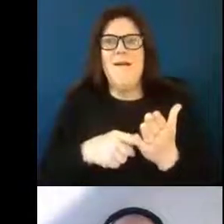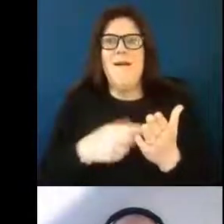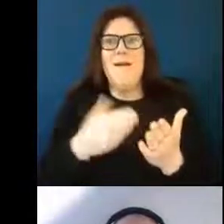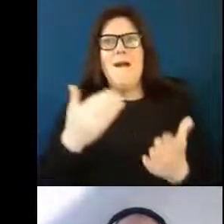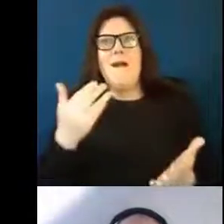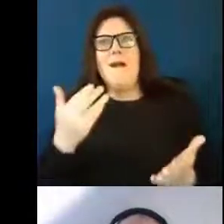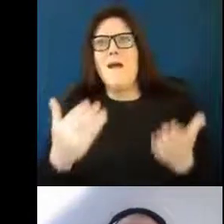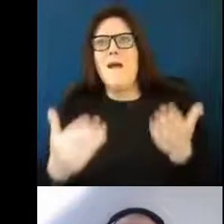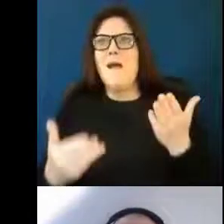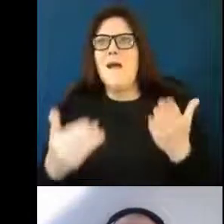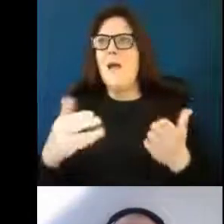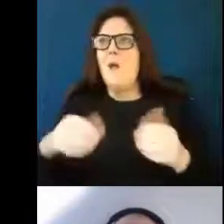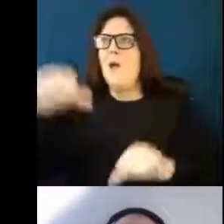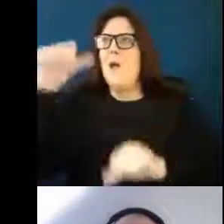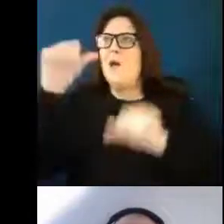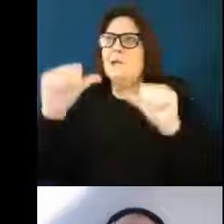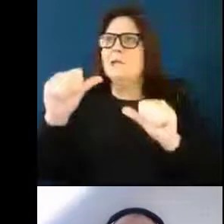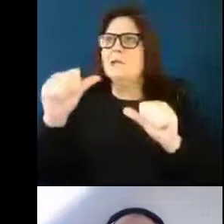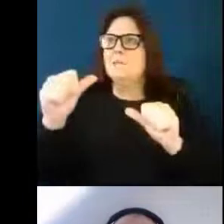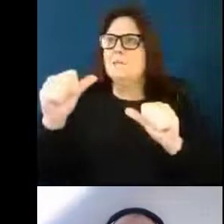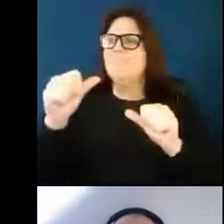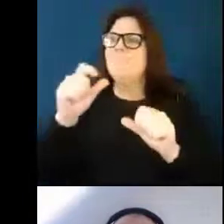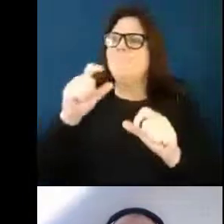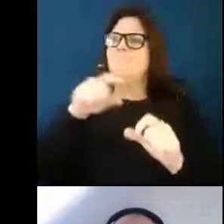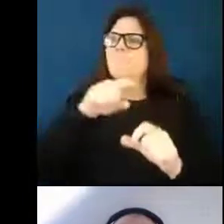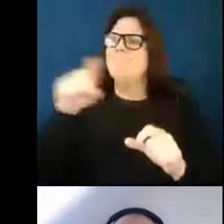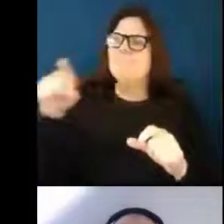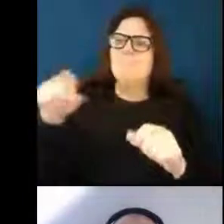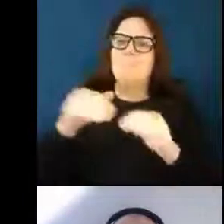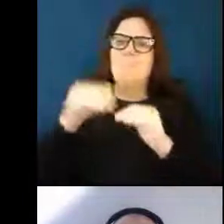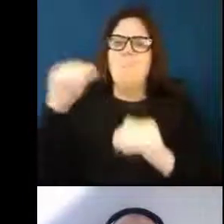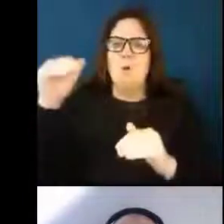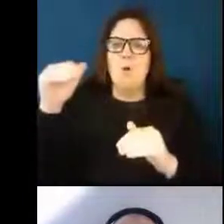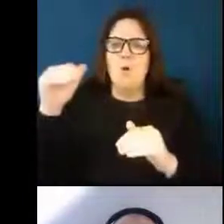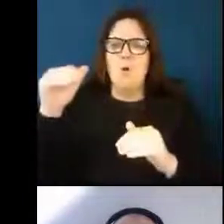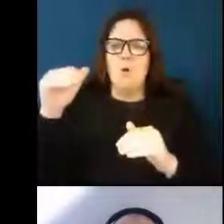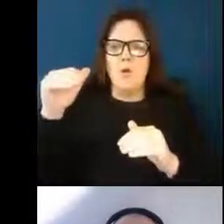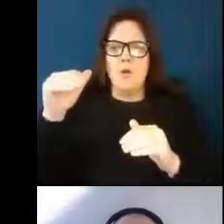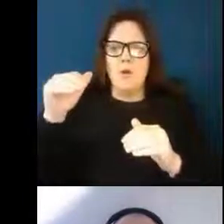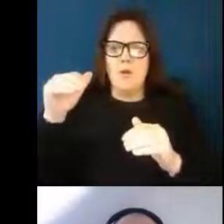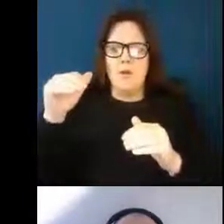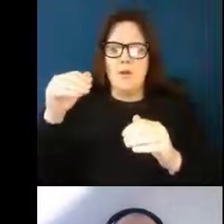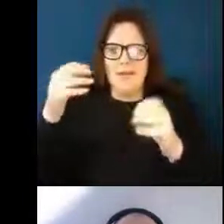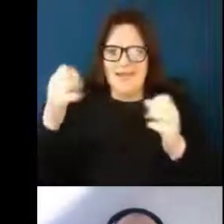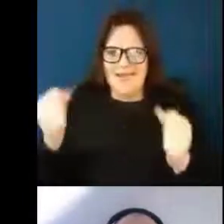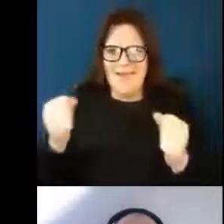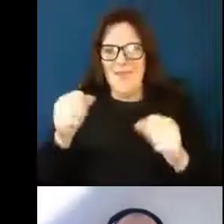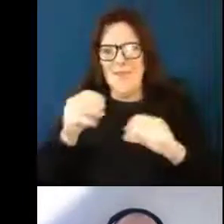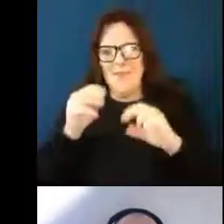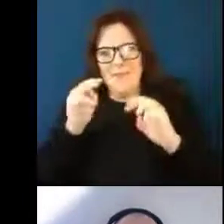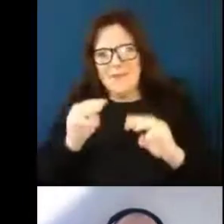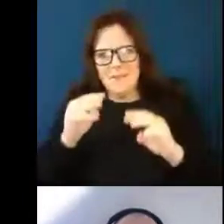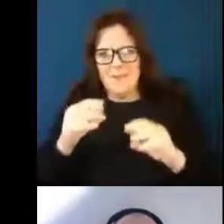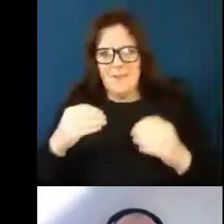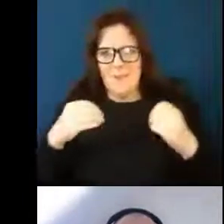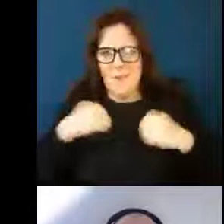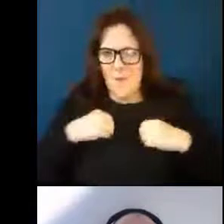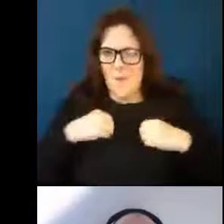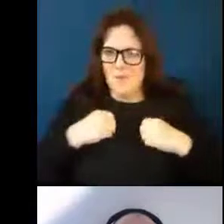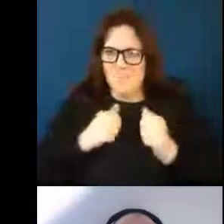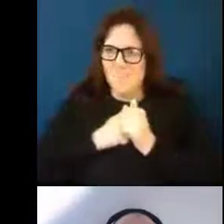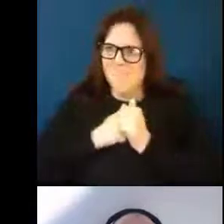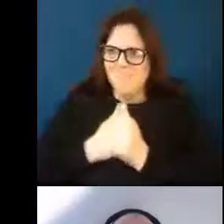how adults are considerably more agentive or have that potential to be